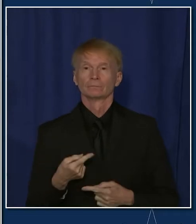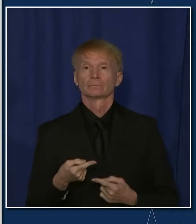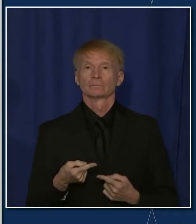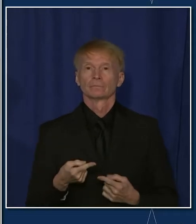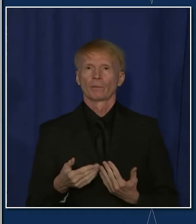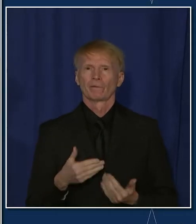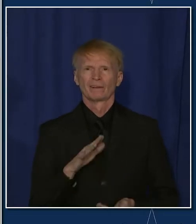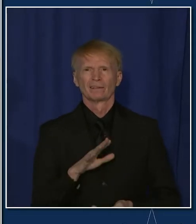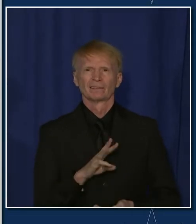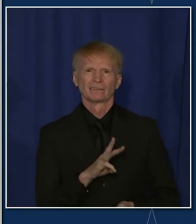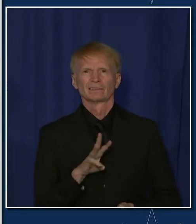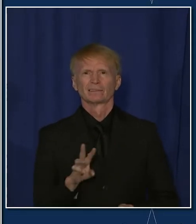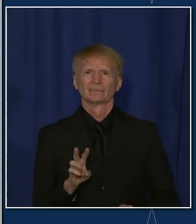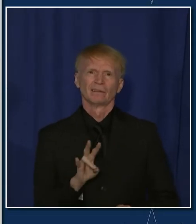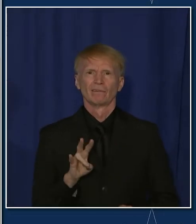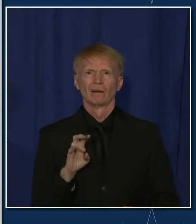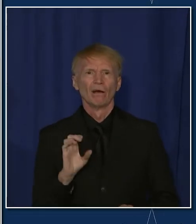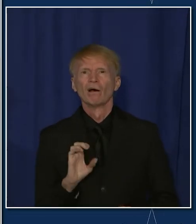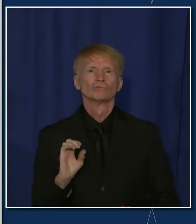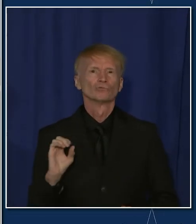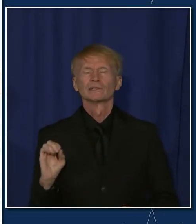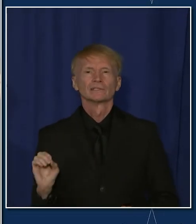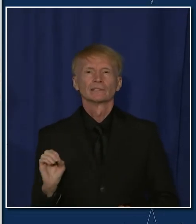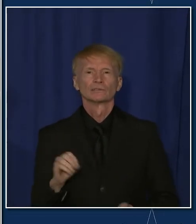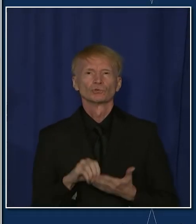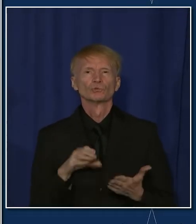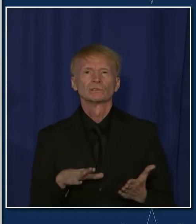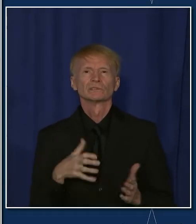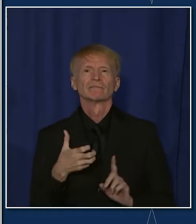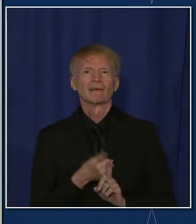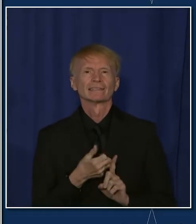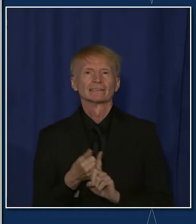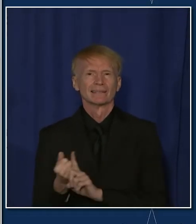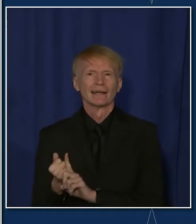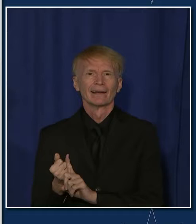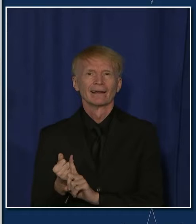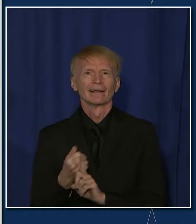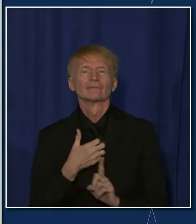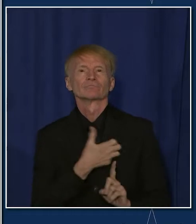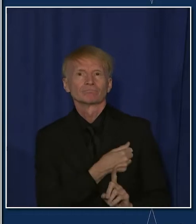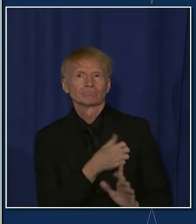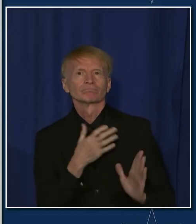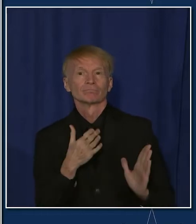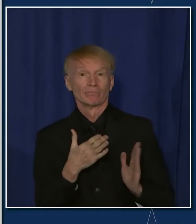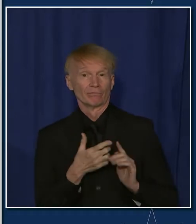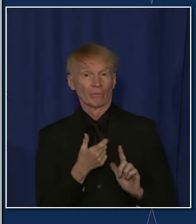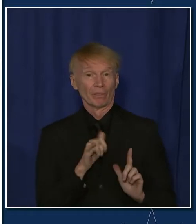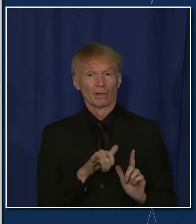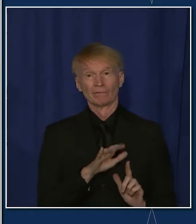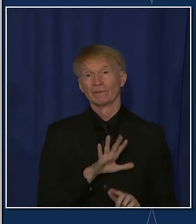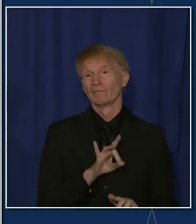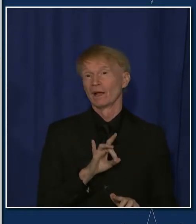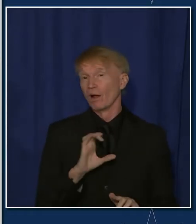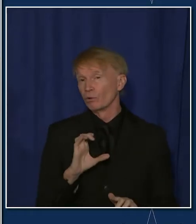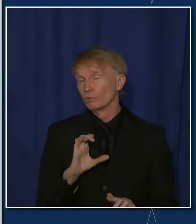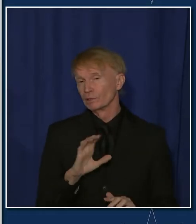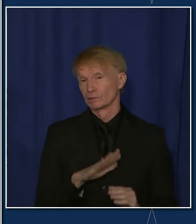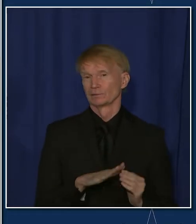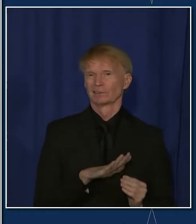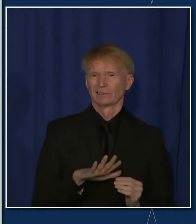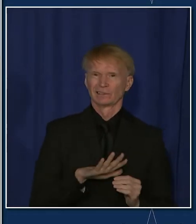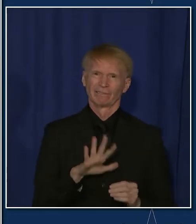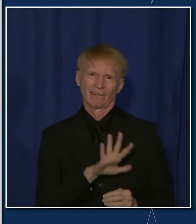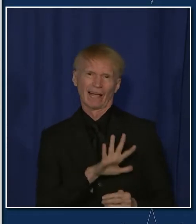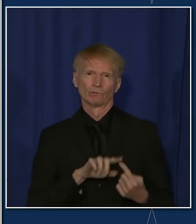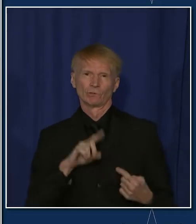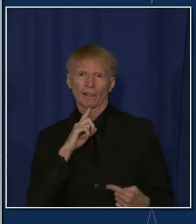almost 6,700 students vaccinated. Of those, just over 5,800 were 5 to 11-year-olds. When you count Thursday